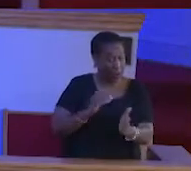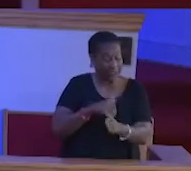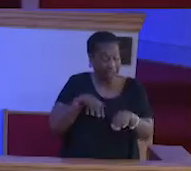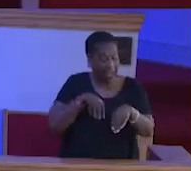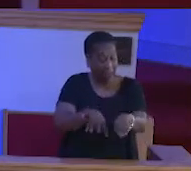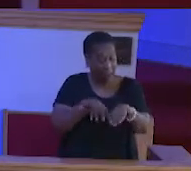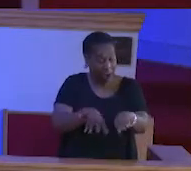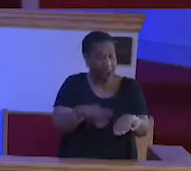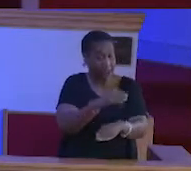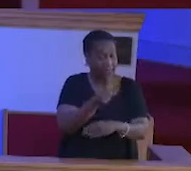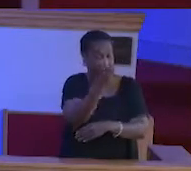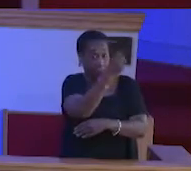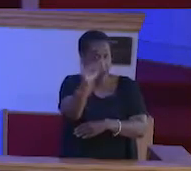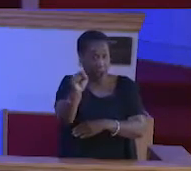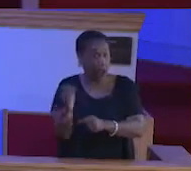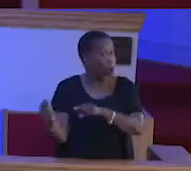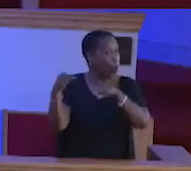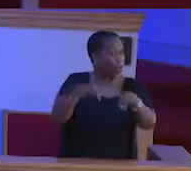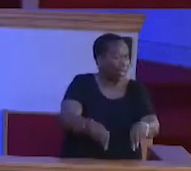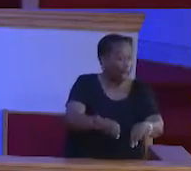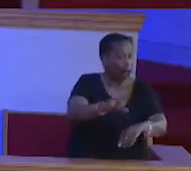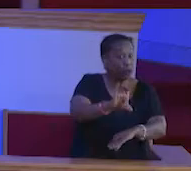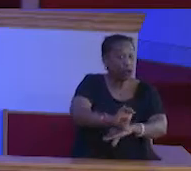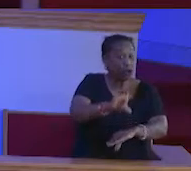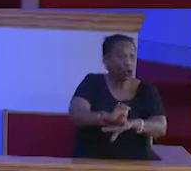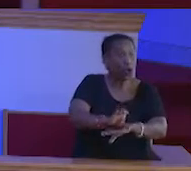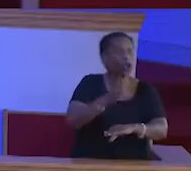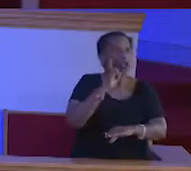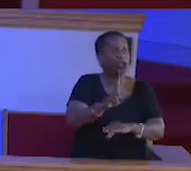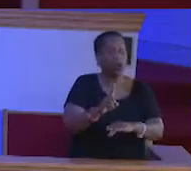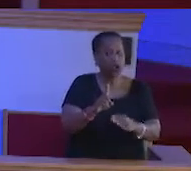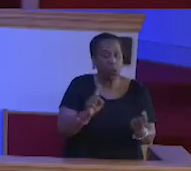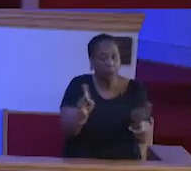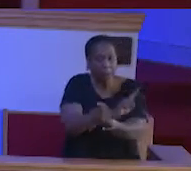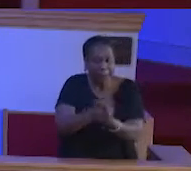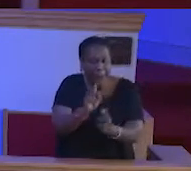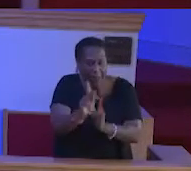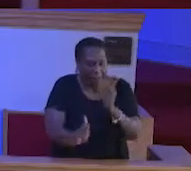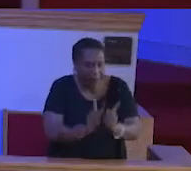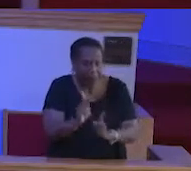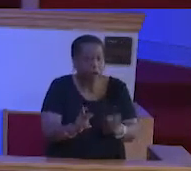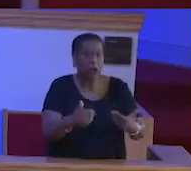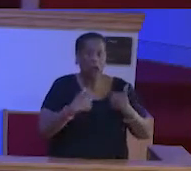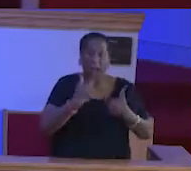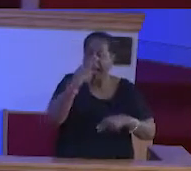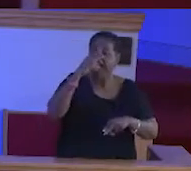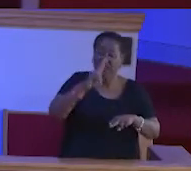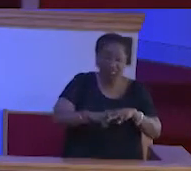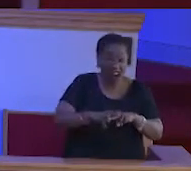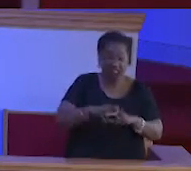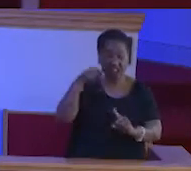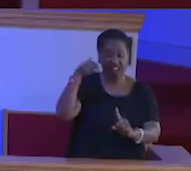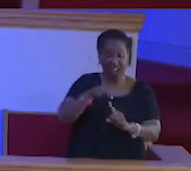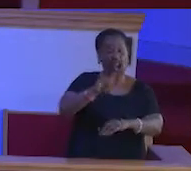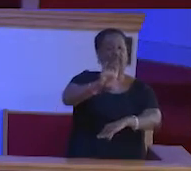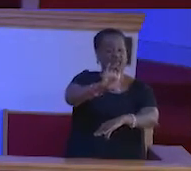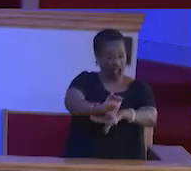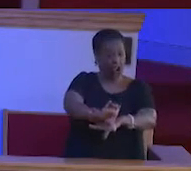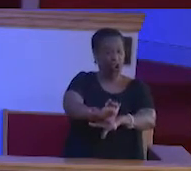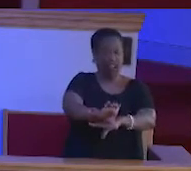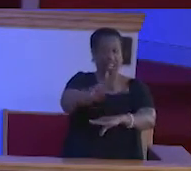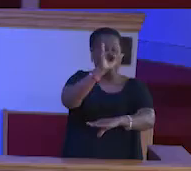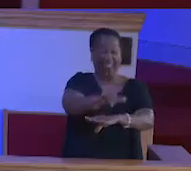our protests. We came to church in order to meet people and to have fun. Church was